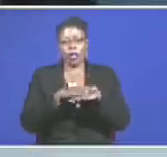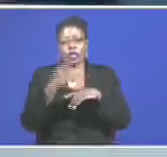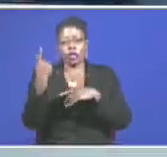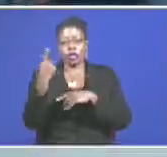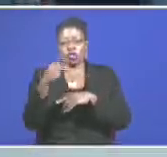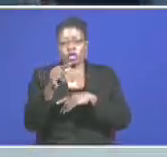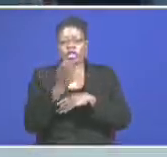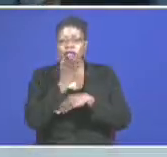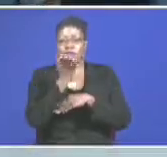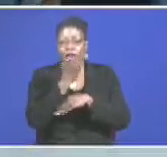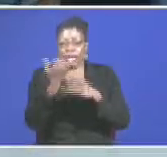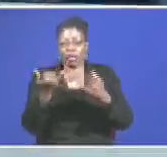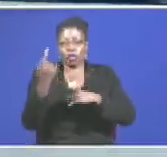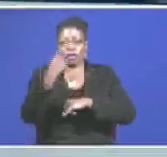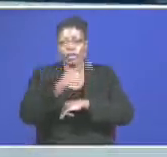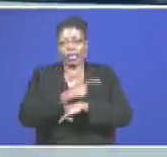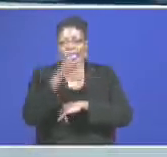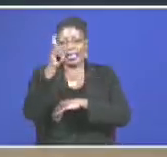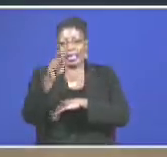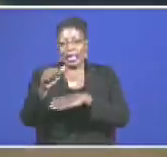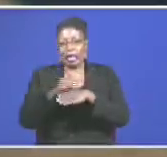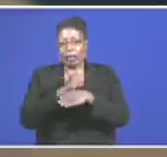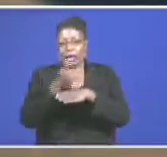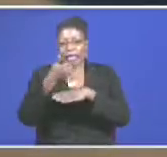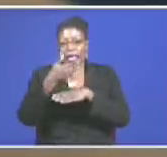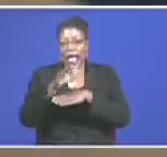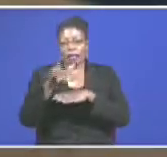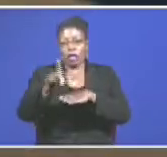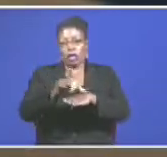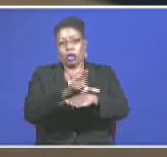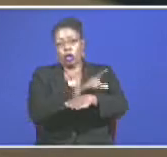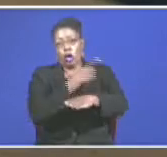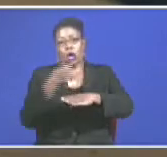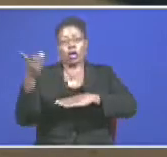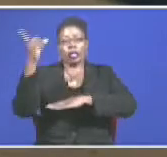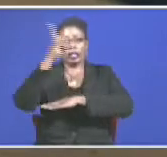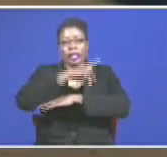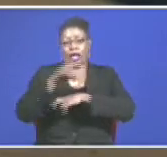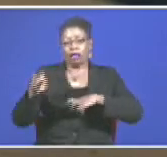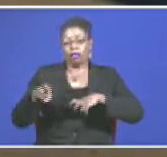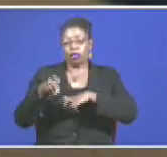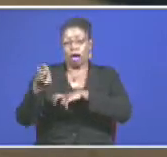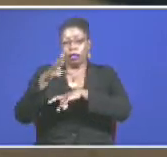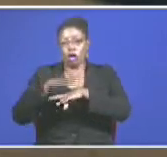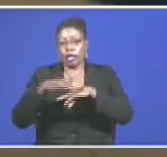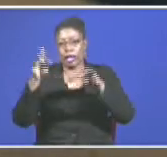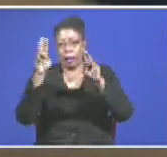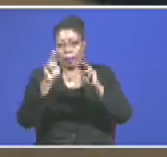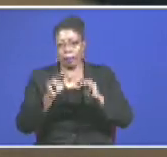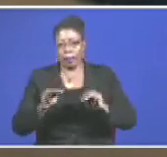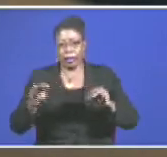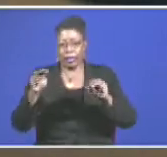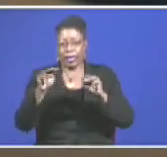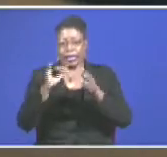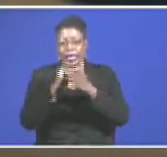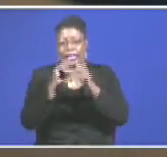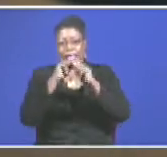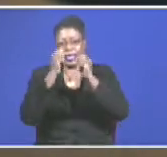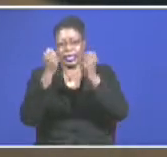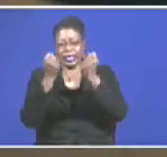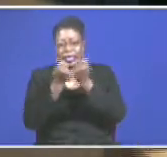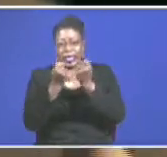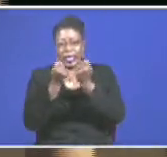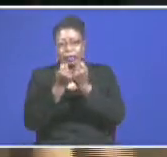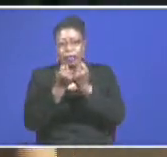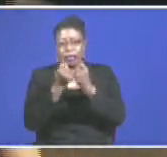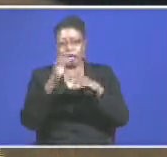a much-needed practice session, this after a long day of travel on Monday. The team worked out at the Roscoe